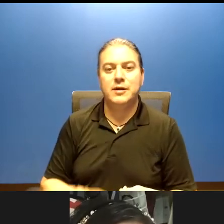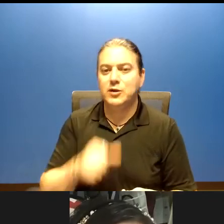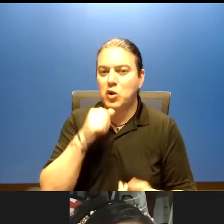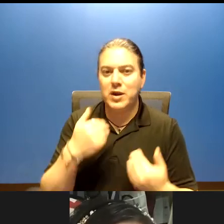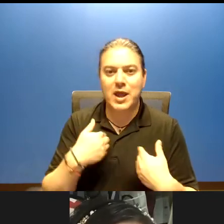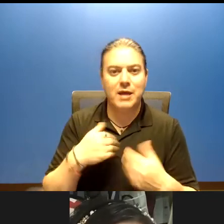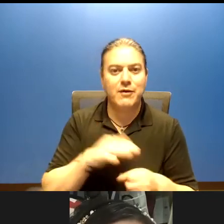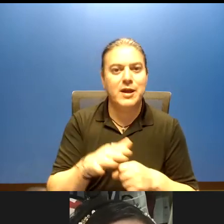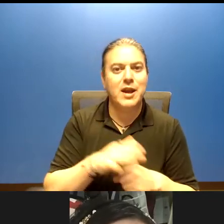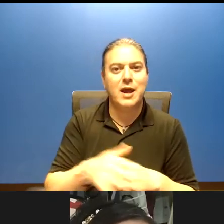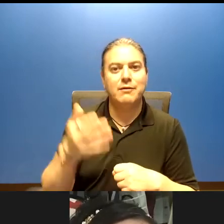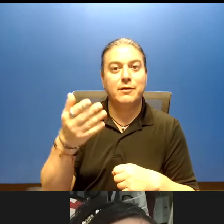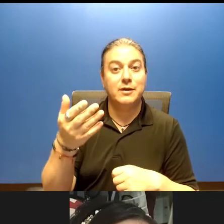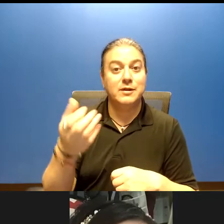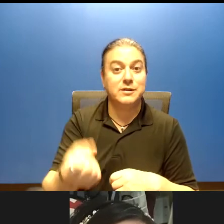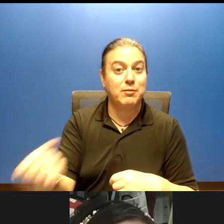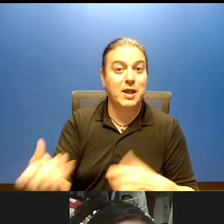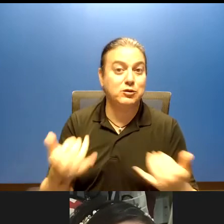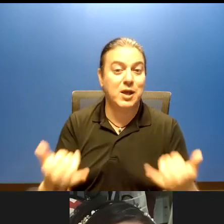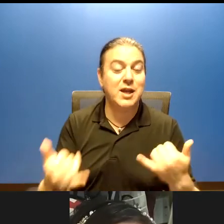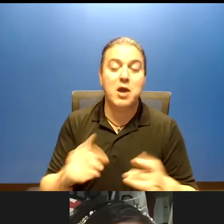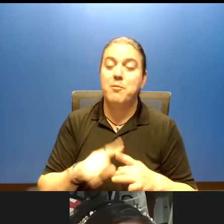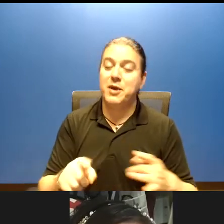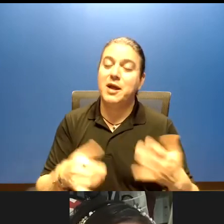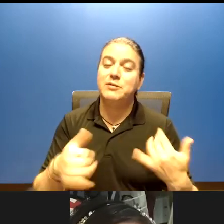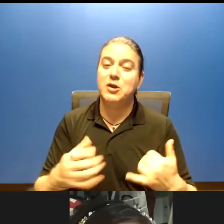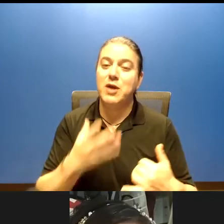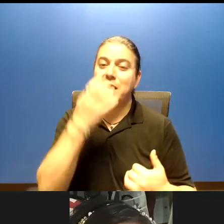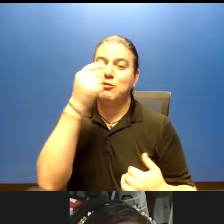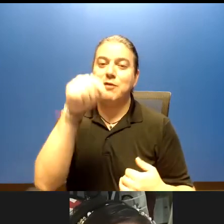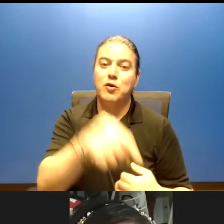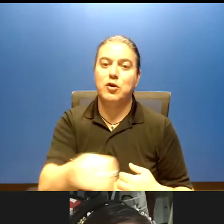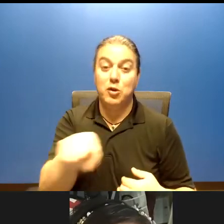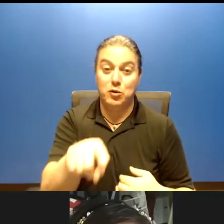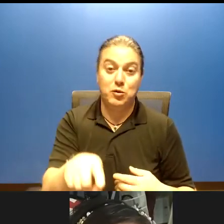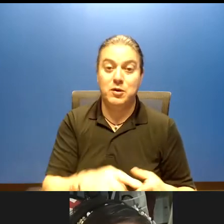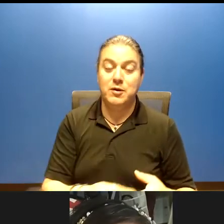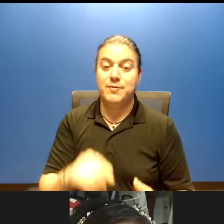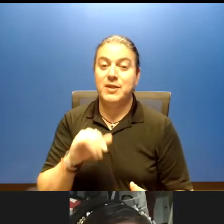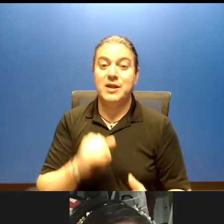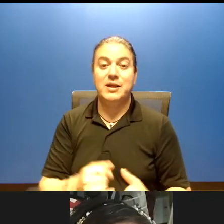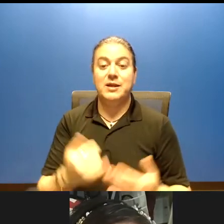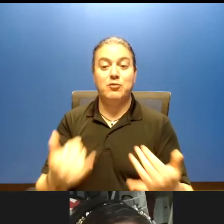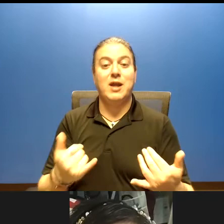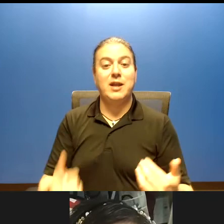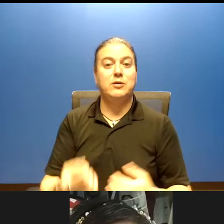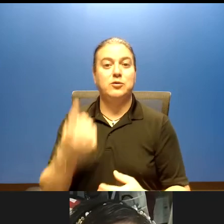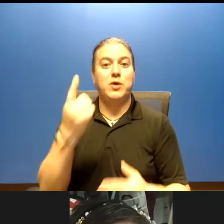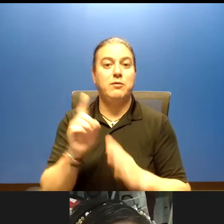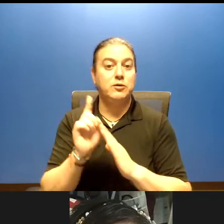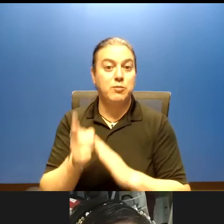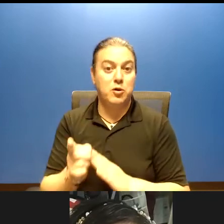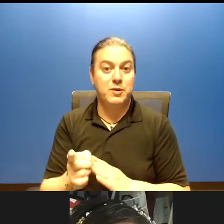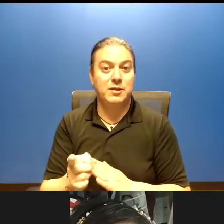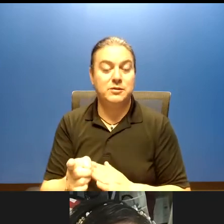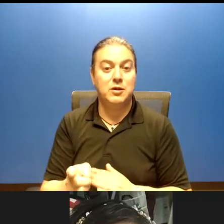angry for you. Yes, I think this is one of those moments where it's like,